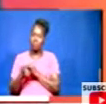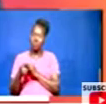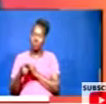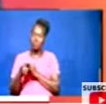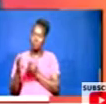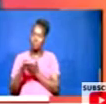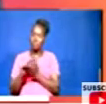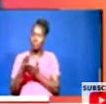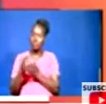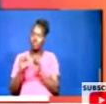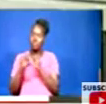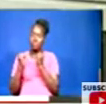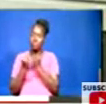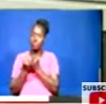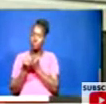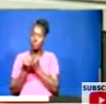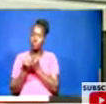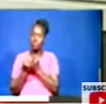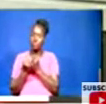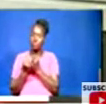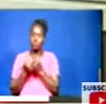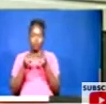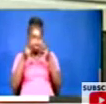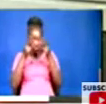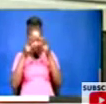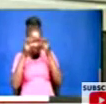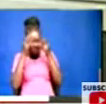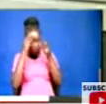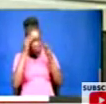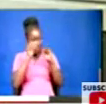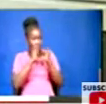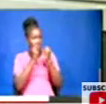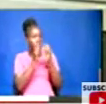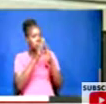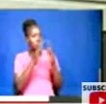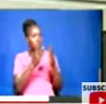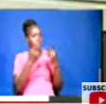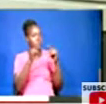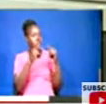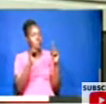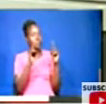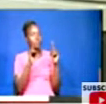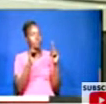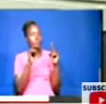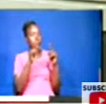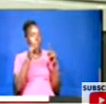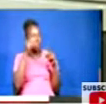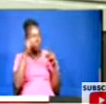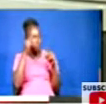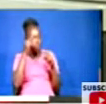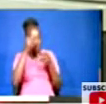segment of society. I know the concept of social housing has been very successful in Morocco, and I hope